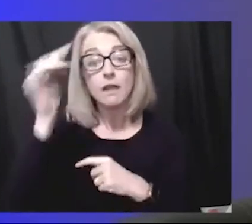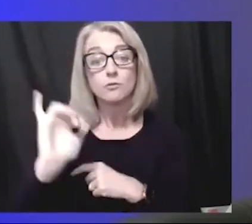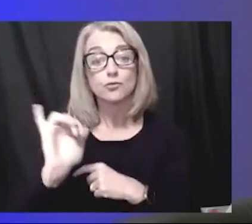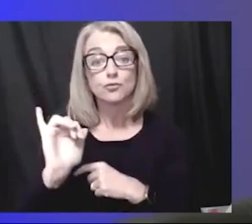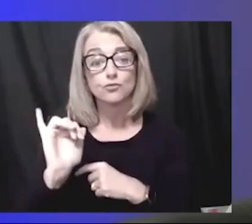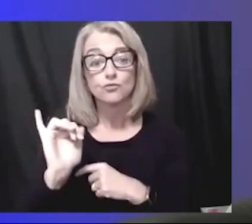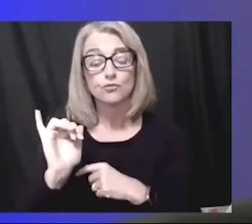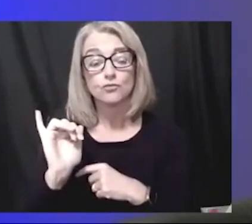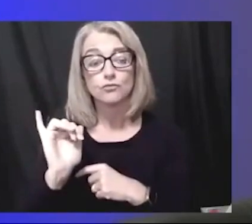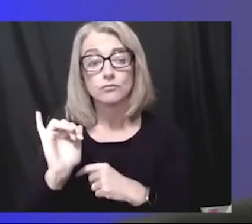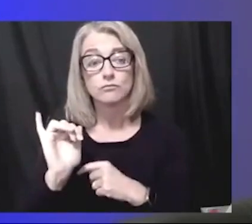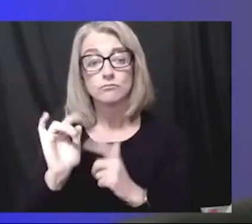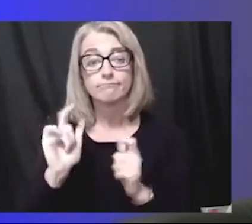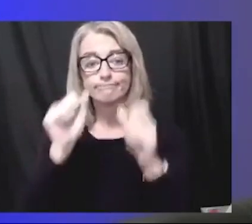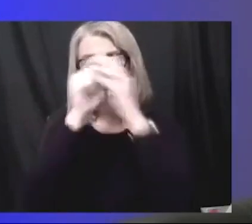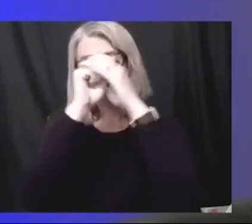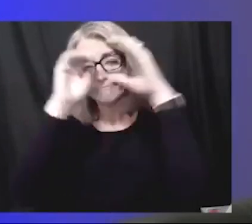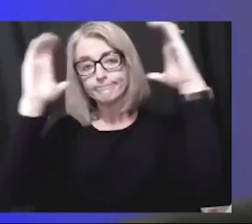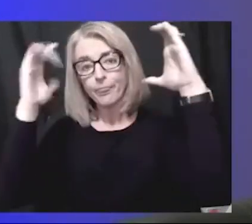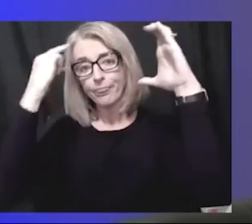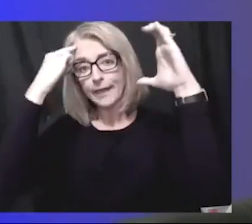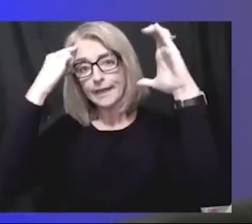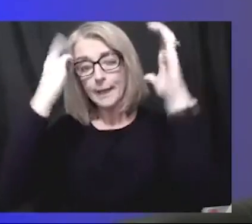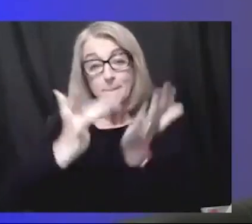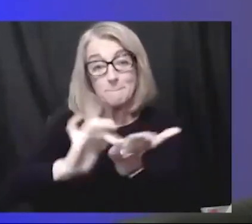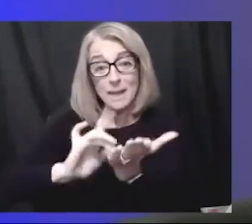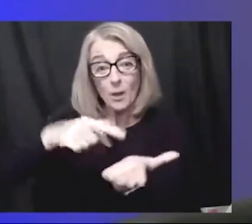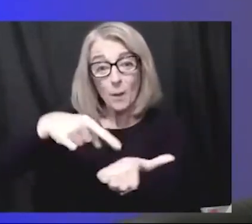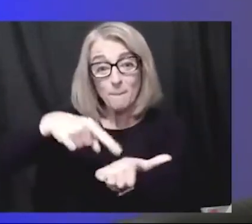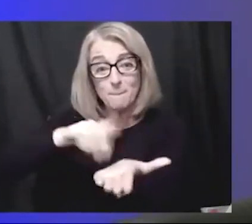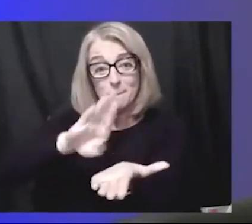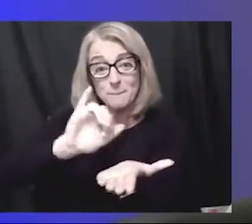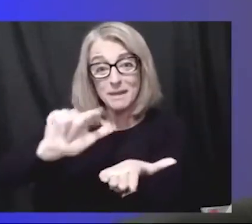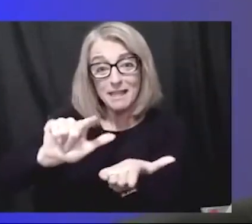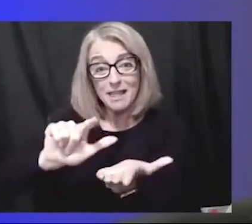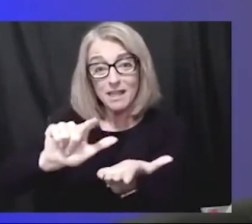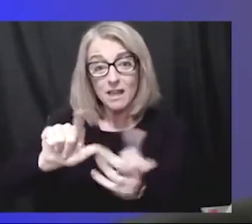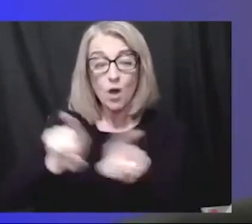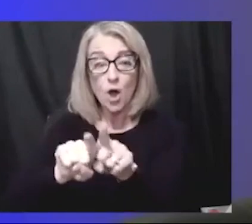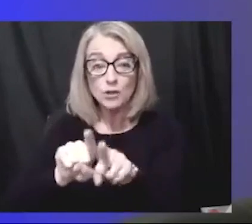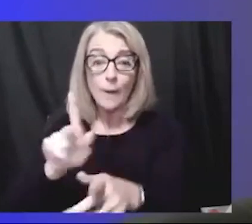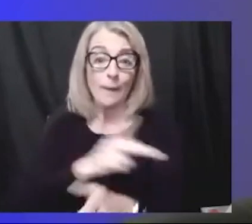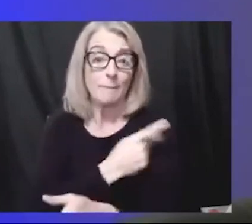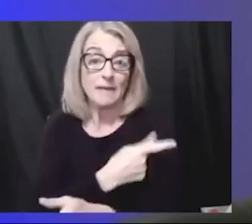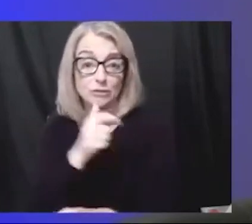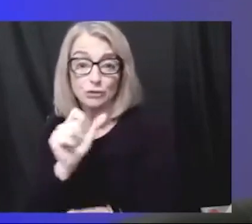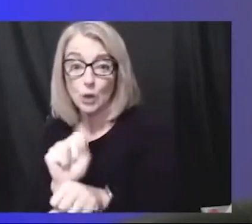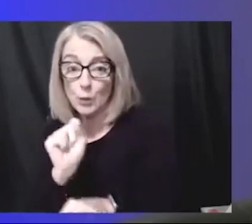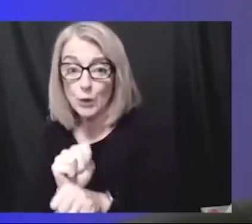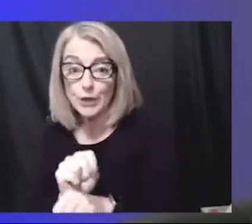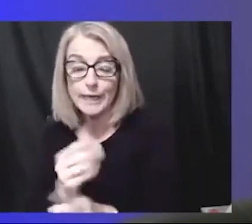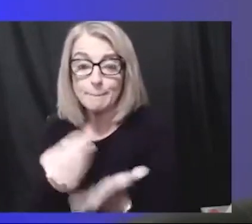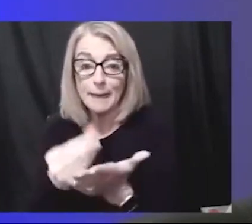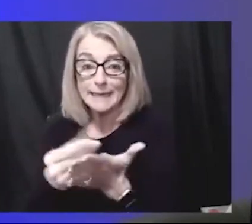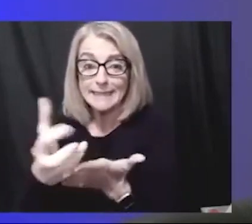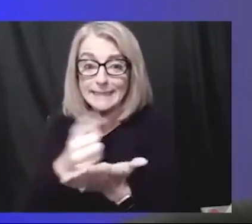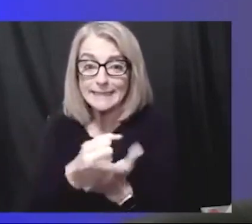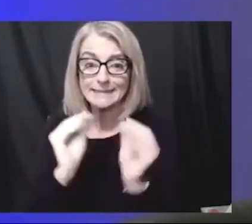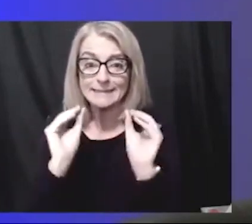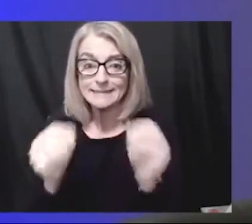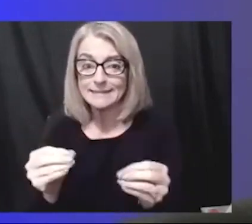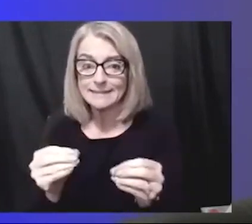the bigger picture, it's not just the medical bill, but the patient's not working. They don't have income coming in. So it's really getting hit